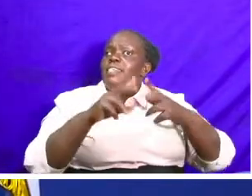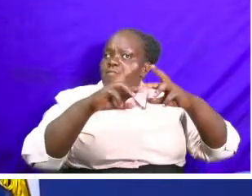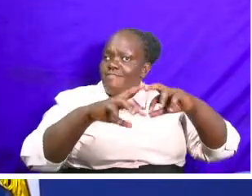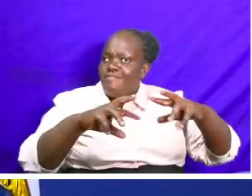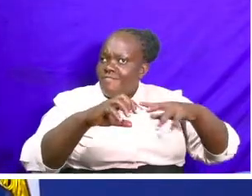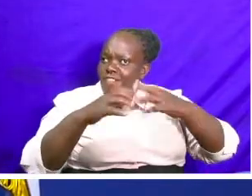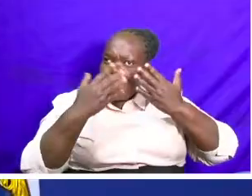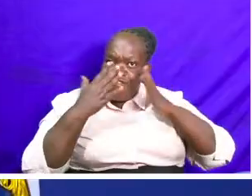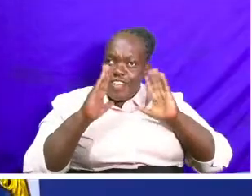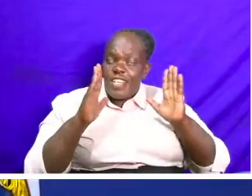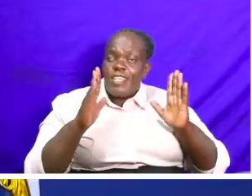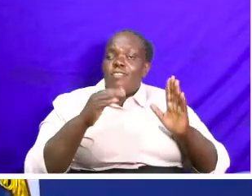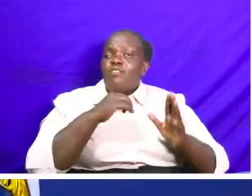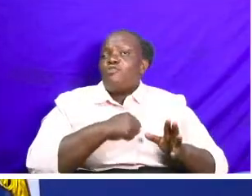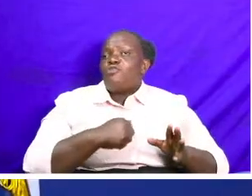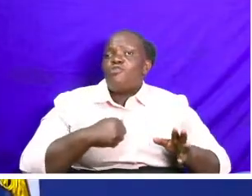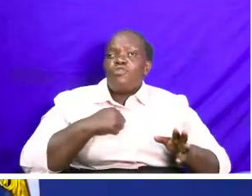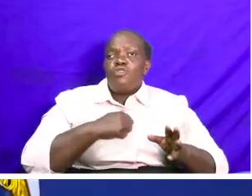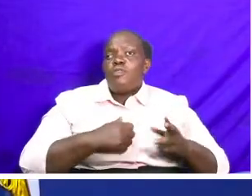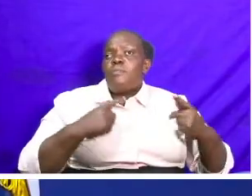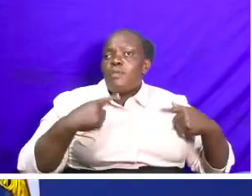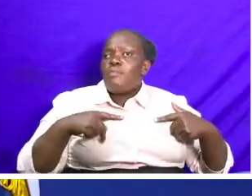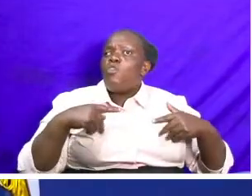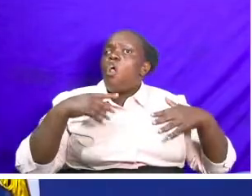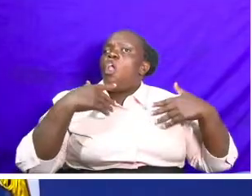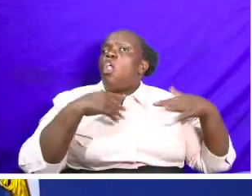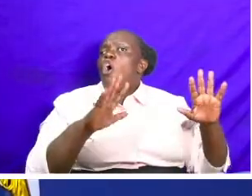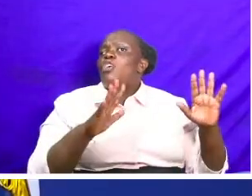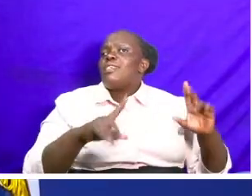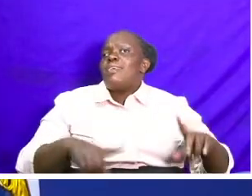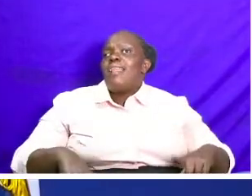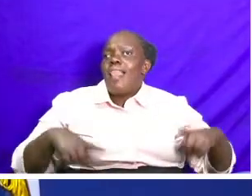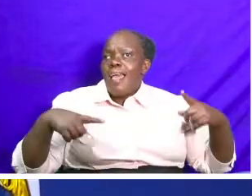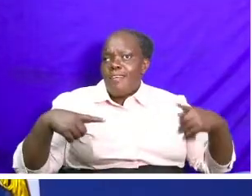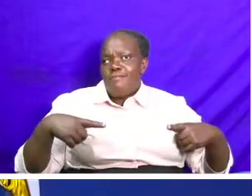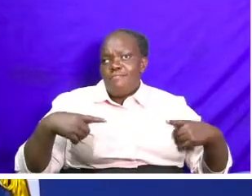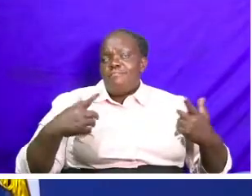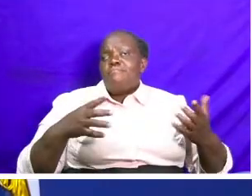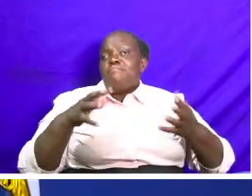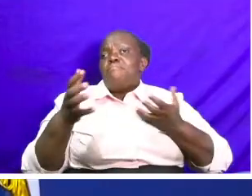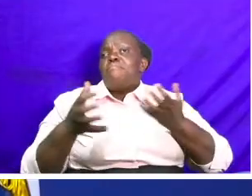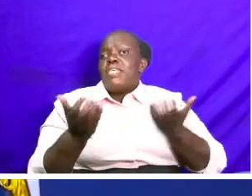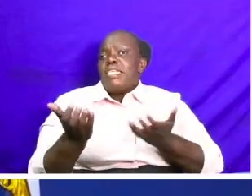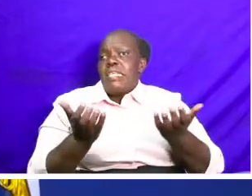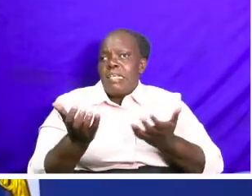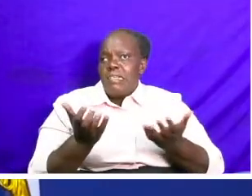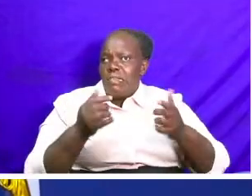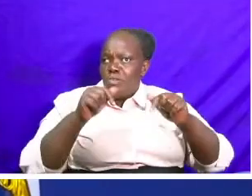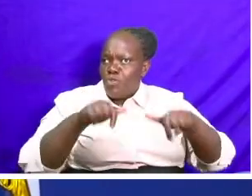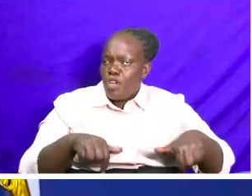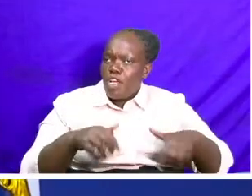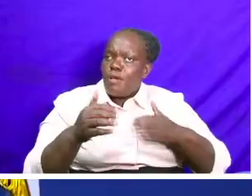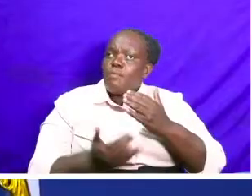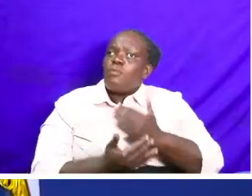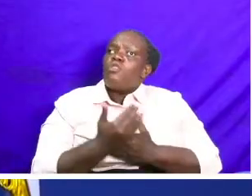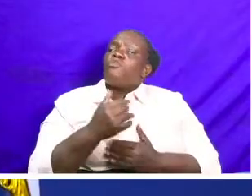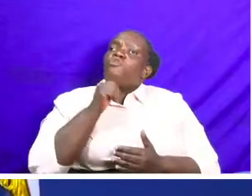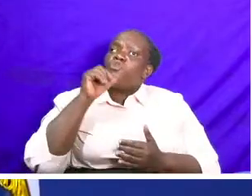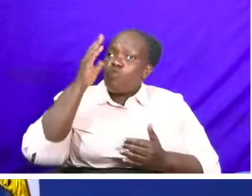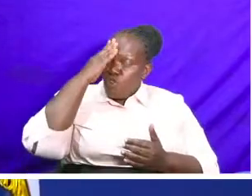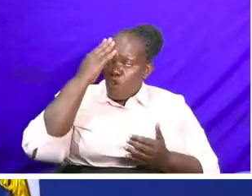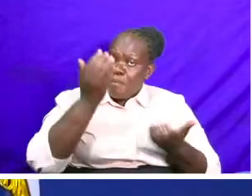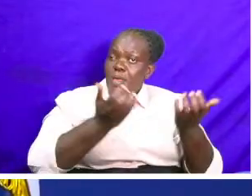done. We sympathize with those people who's lost their livelihoods, because today morning they don't know where to